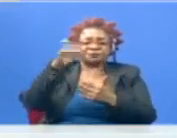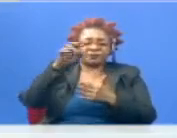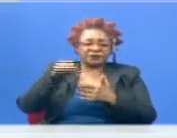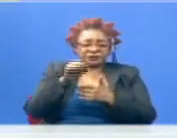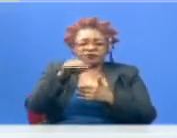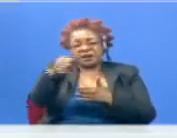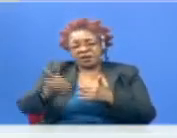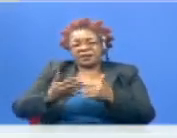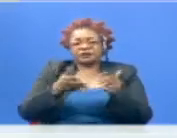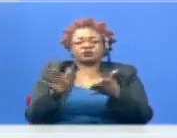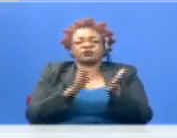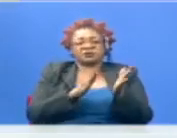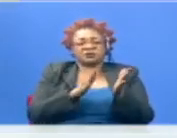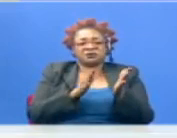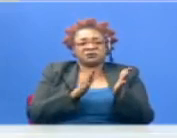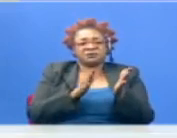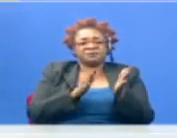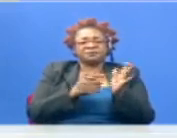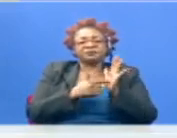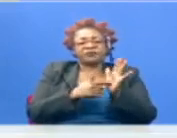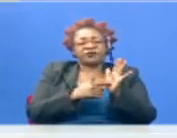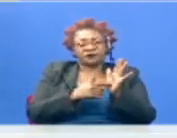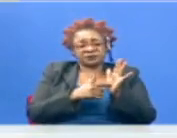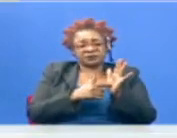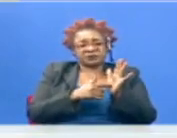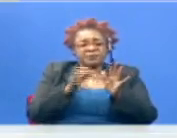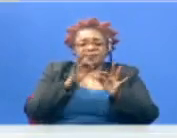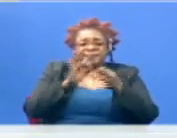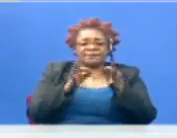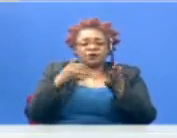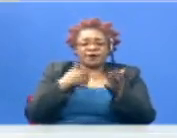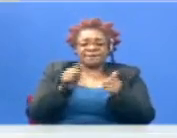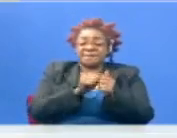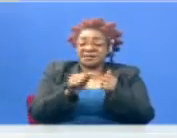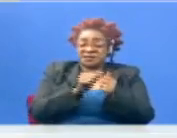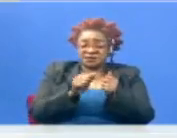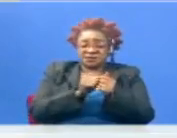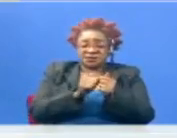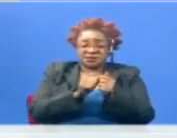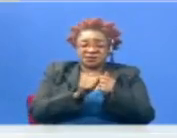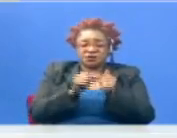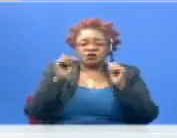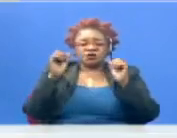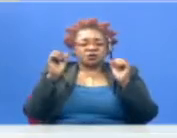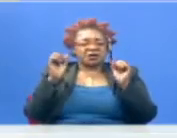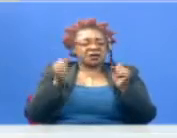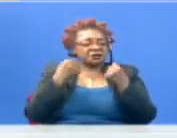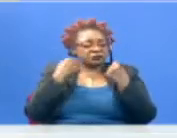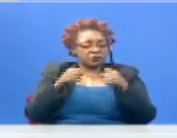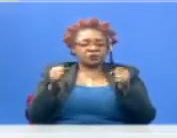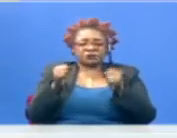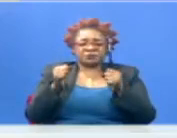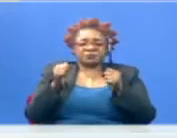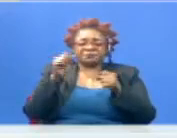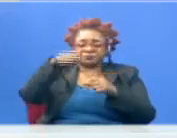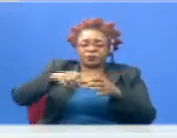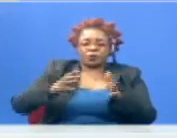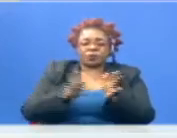source. For instance, if you have maize, you cannot cross maize with